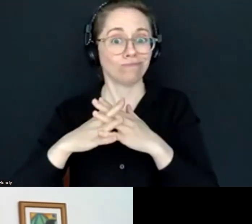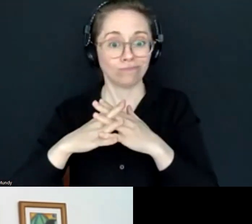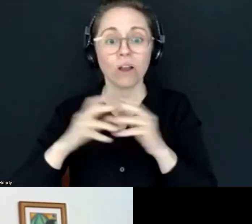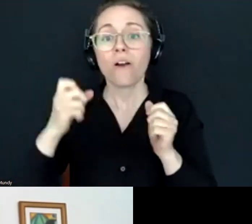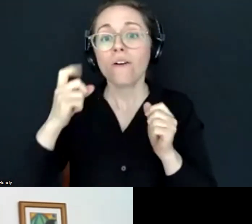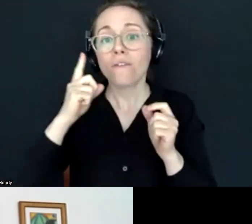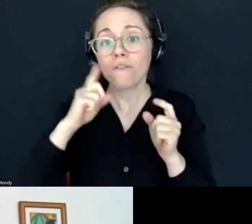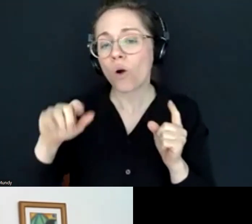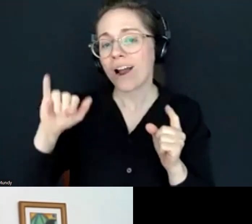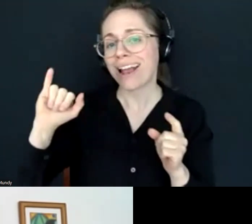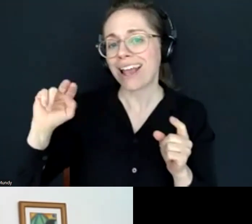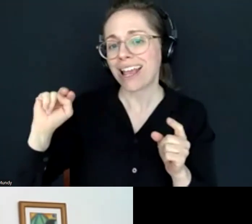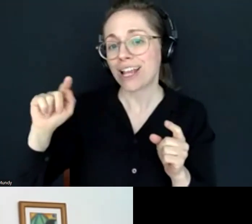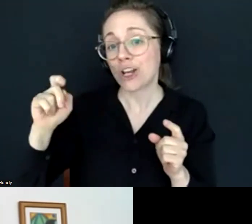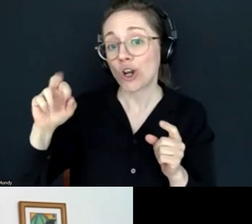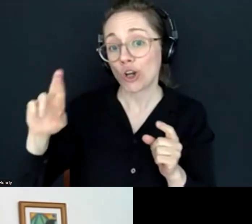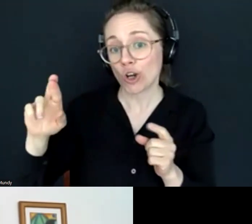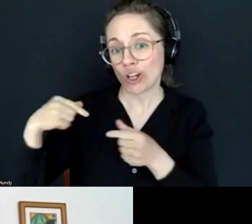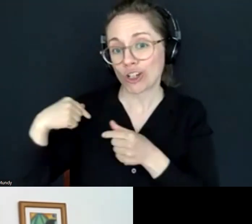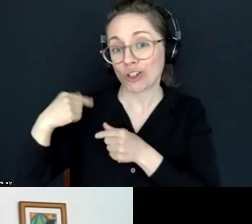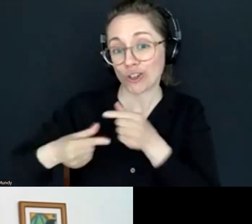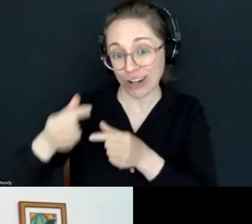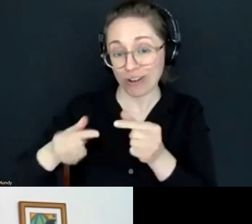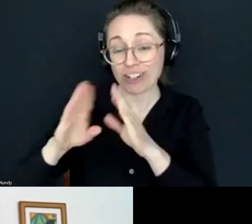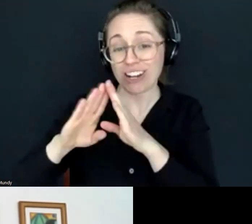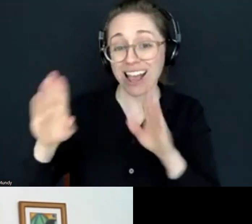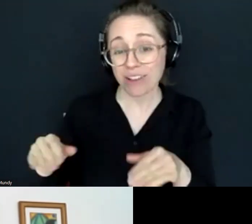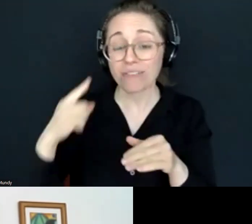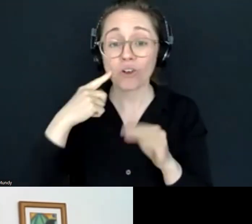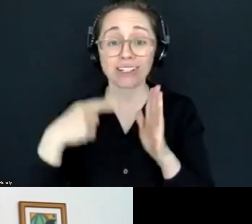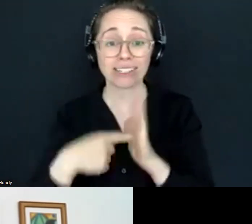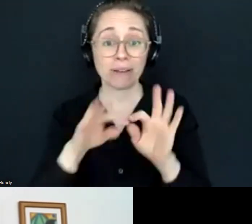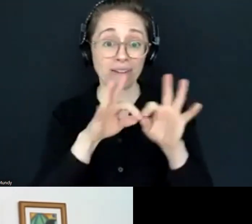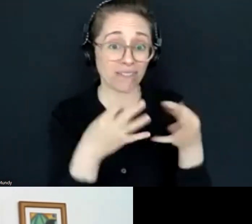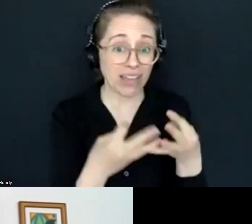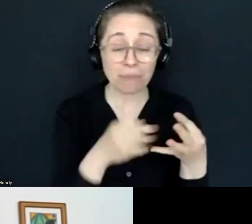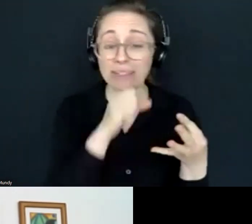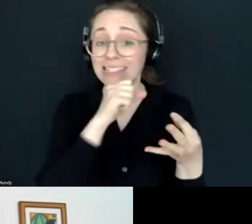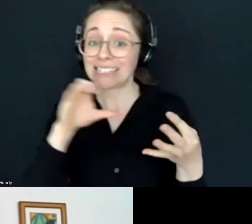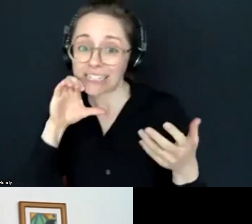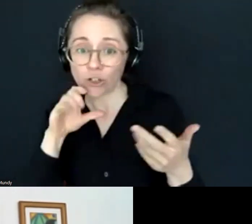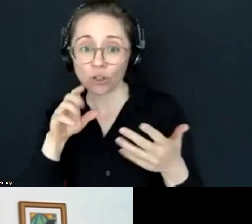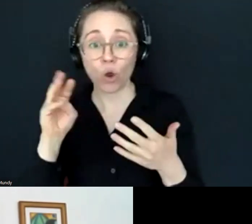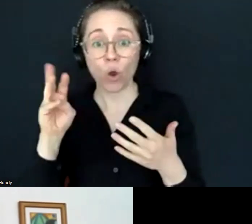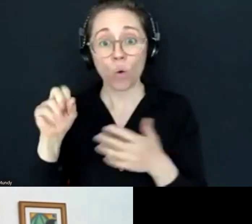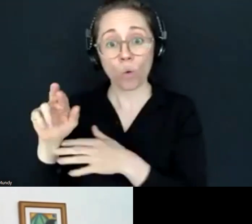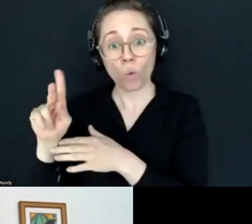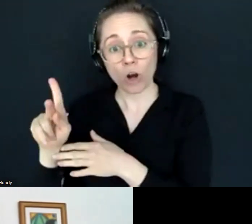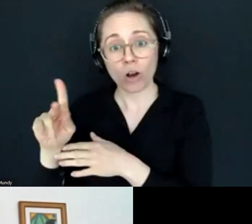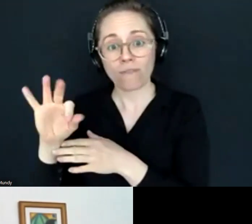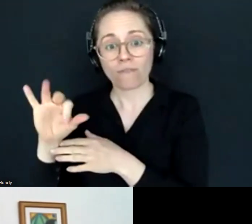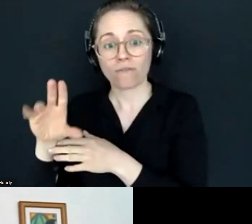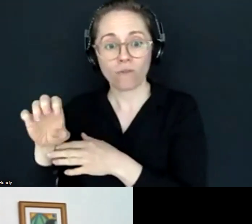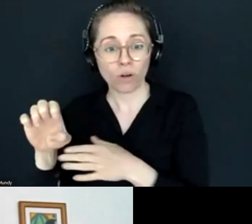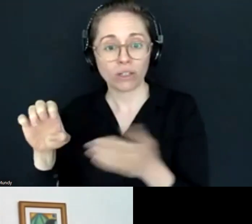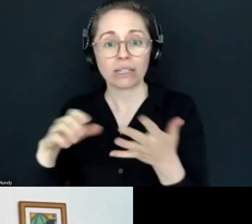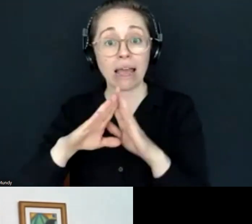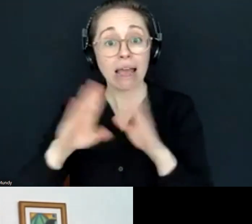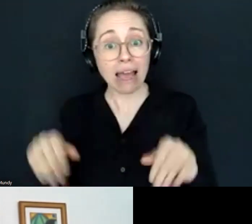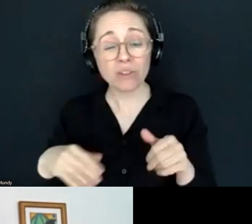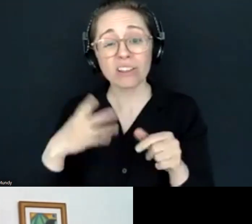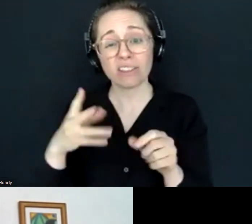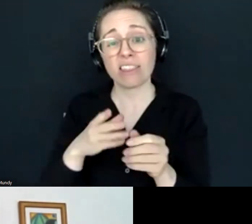intergenerational housing, so you could have families, seniors, workforce housing that could be funded through one mechanism, but